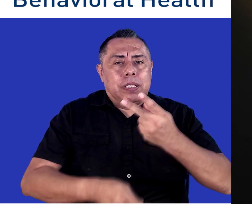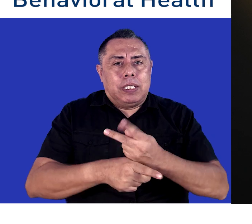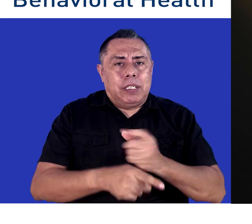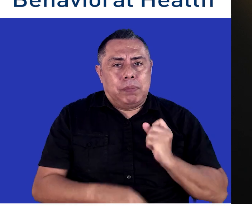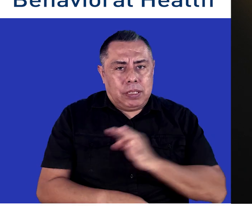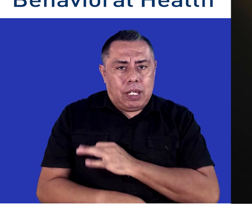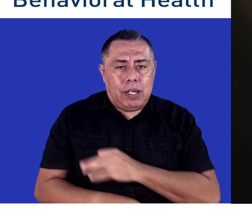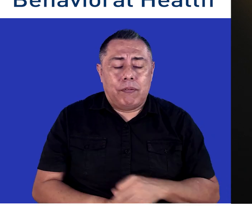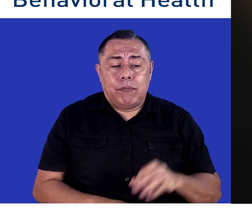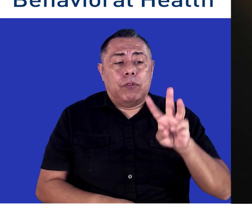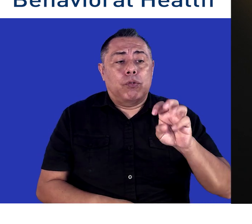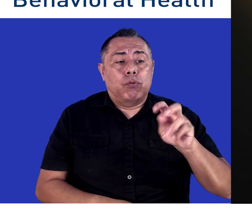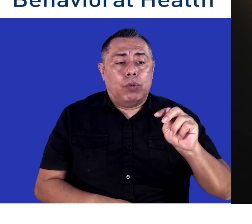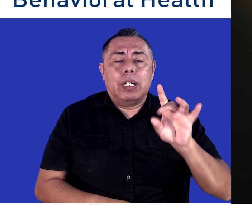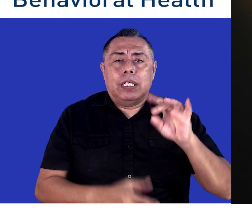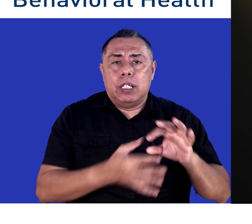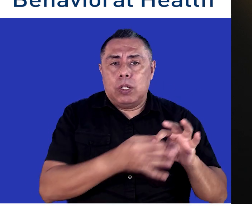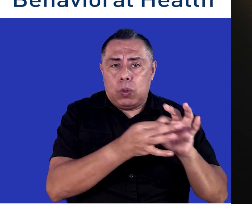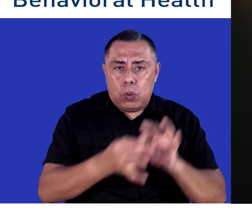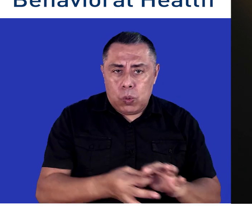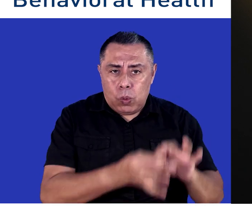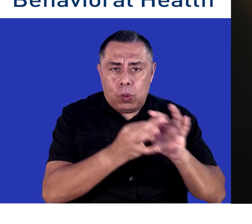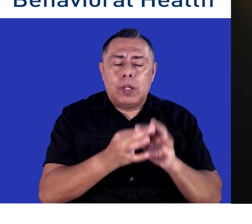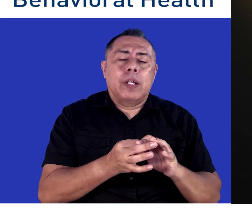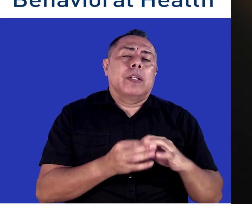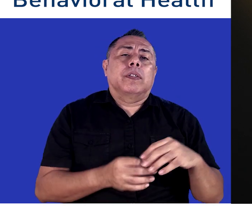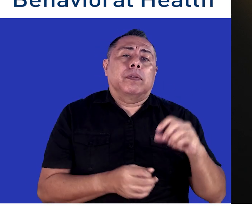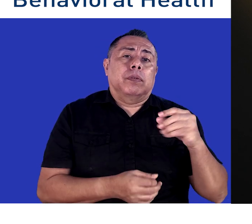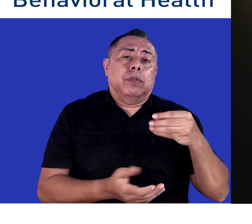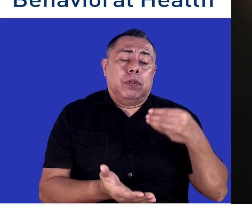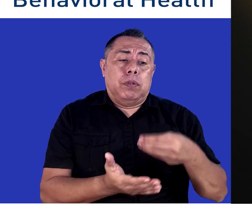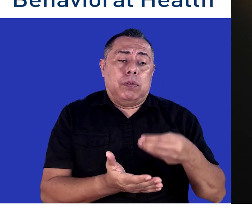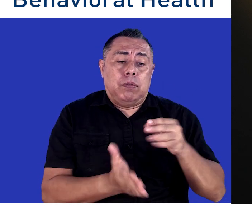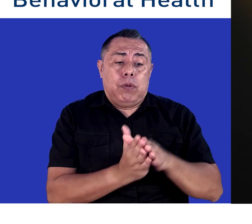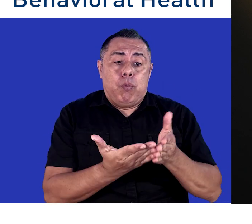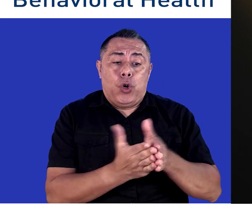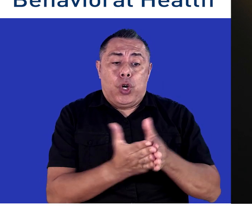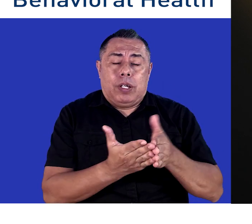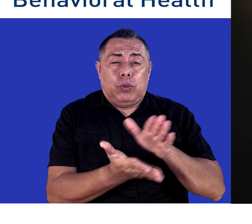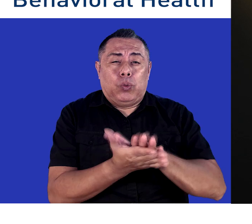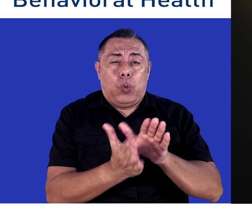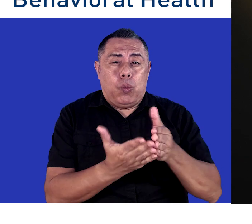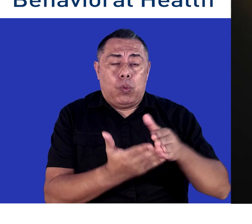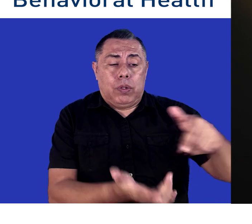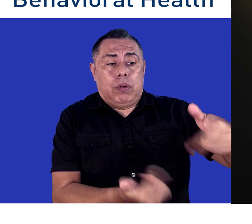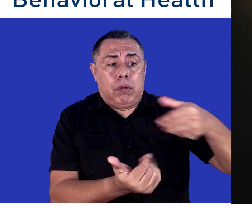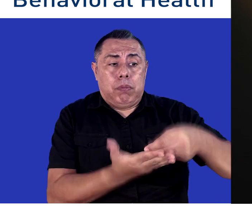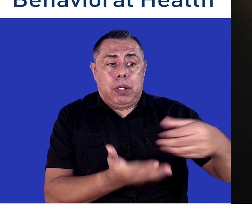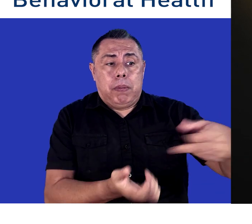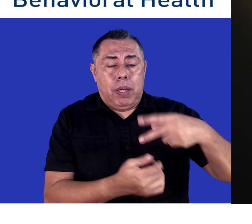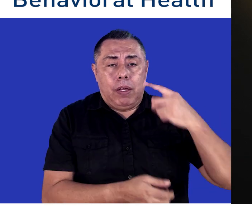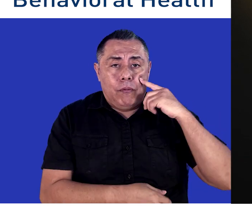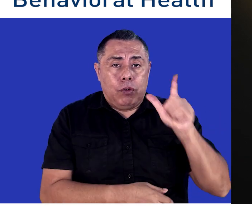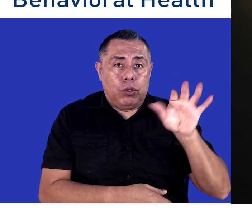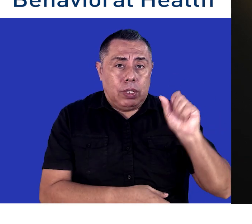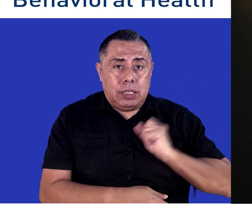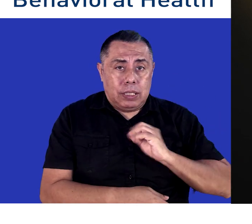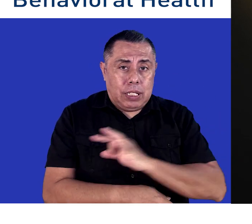staff. WET coordinated textbook and tuition reimbursement for 29 staff that were approved and awarded over